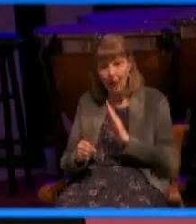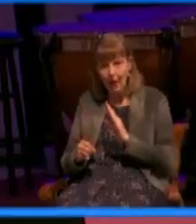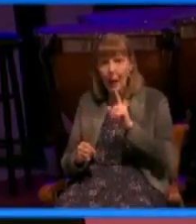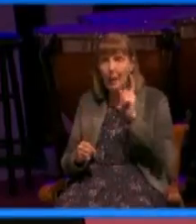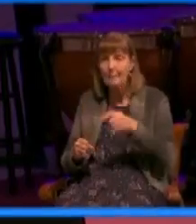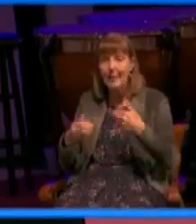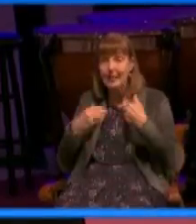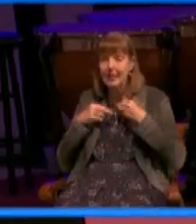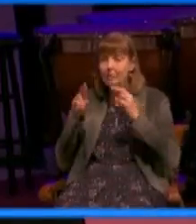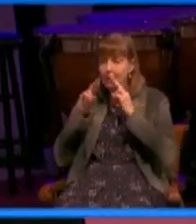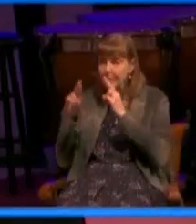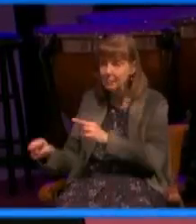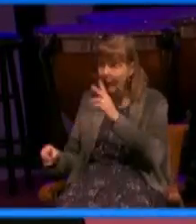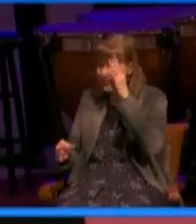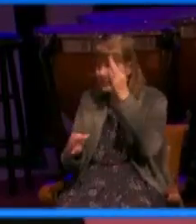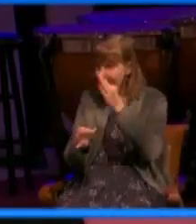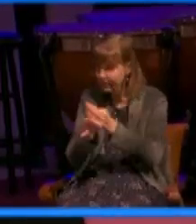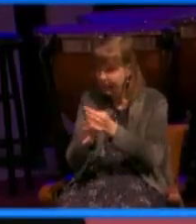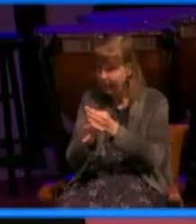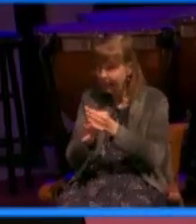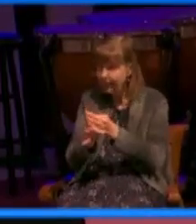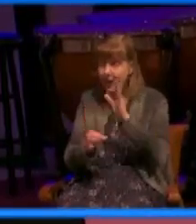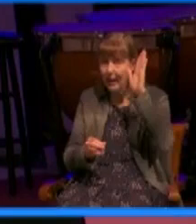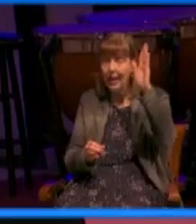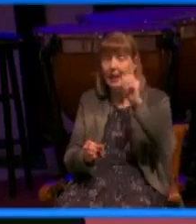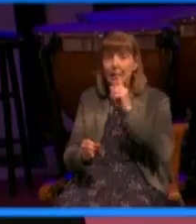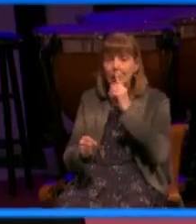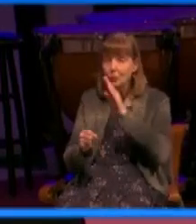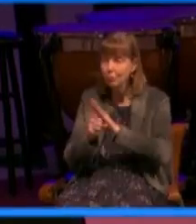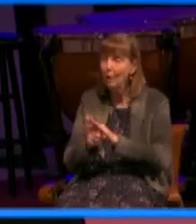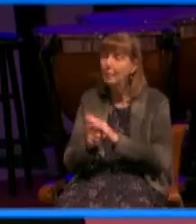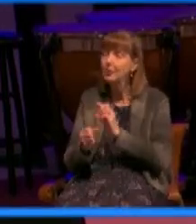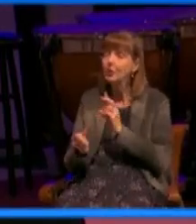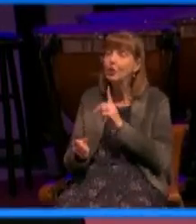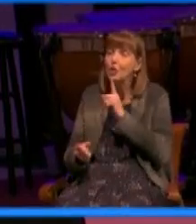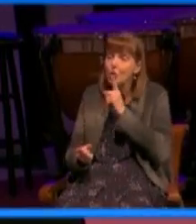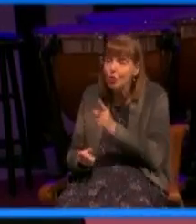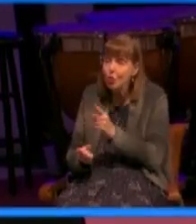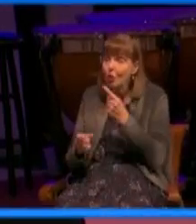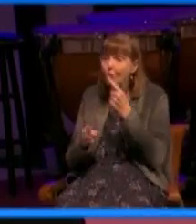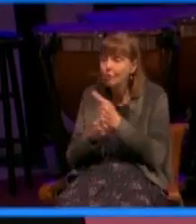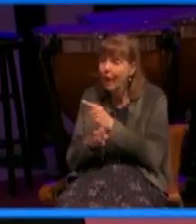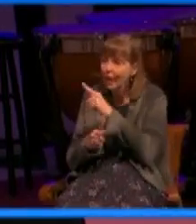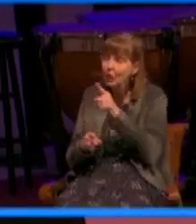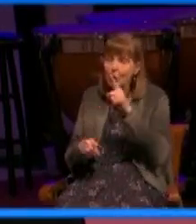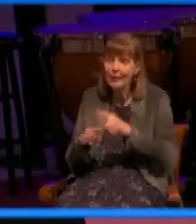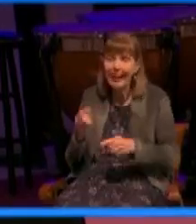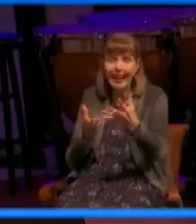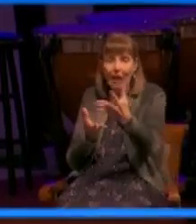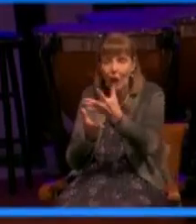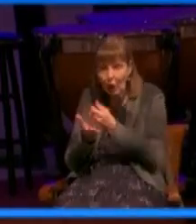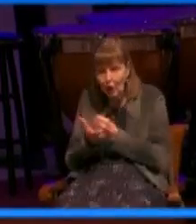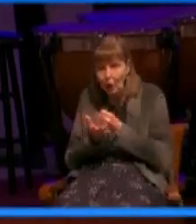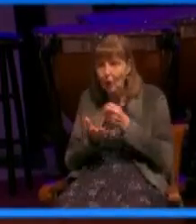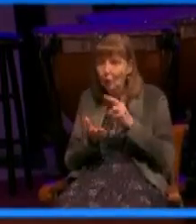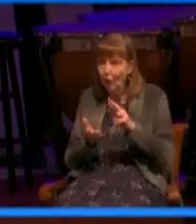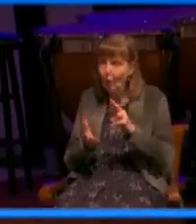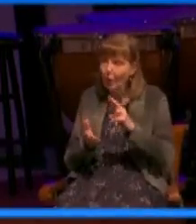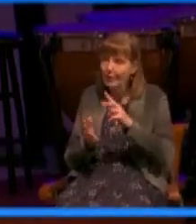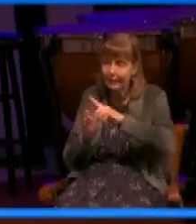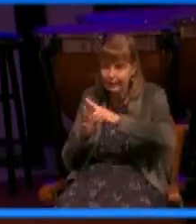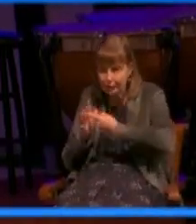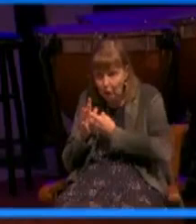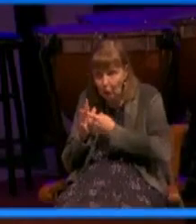necessary. The promises of God are true and right, and you don't do anything to earn them or activate them or cause him to do